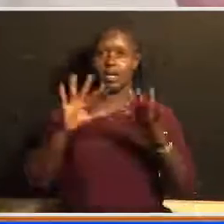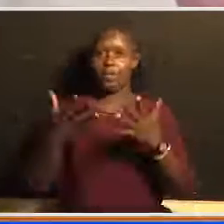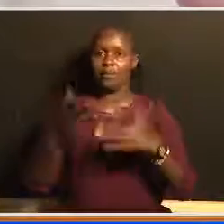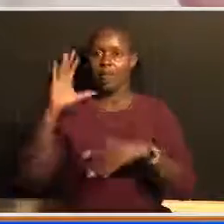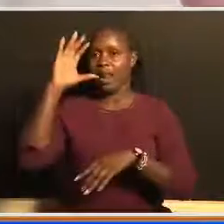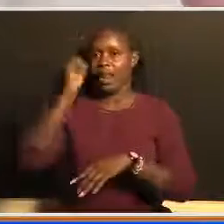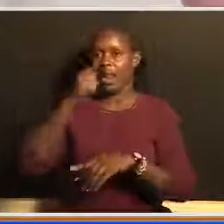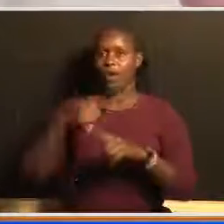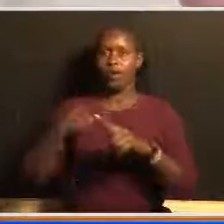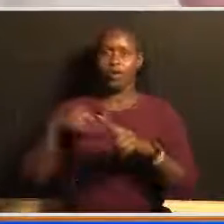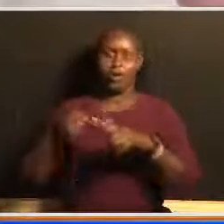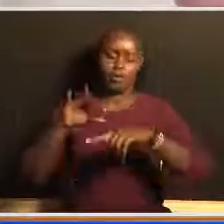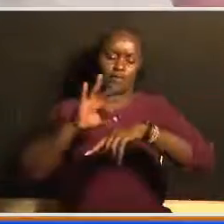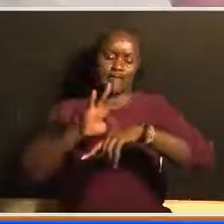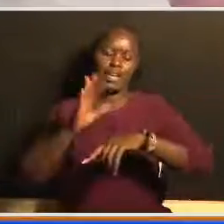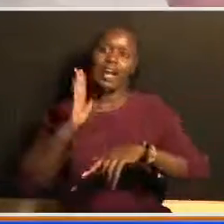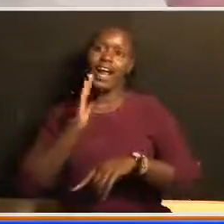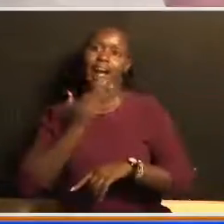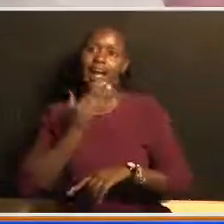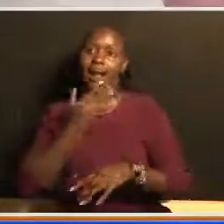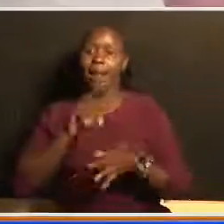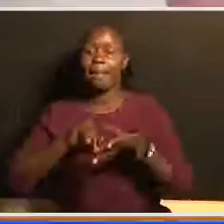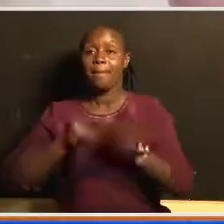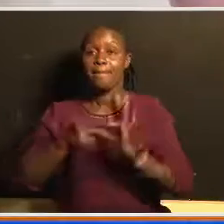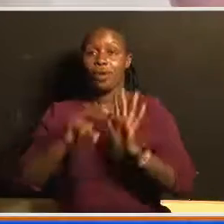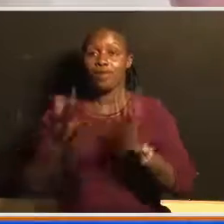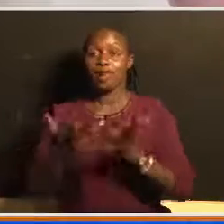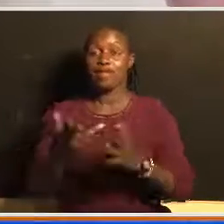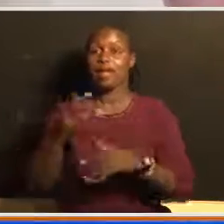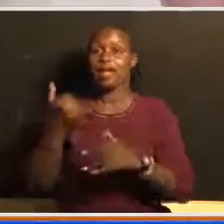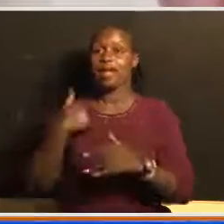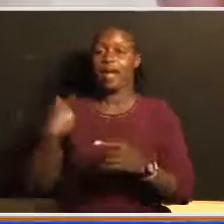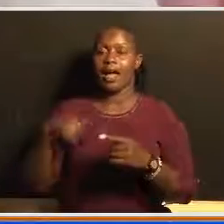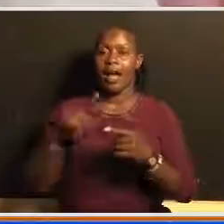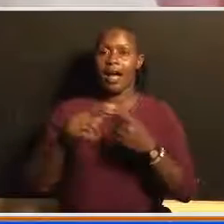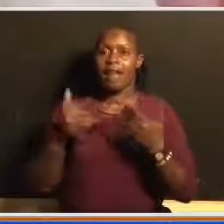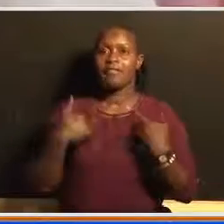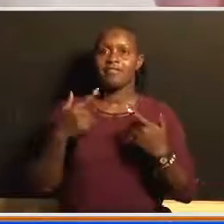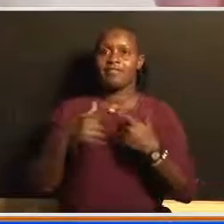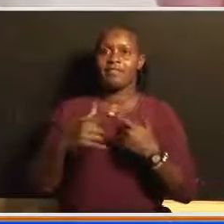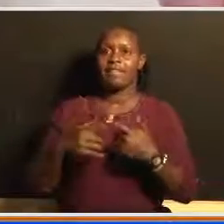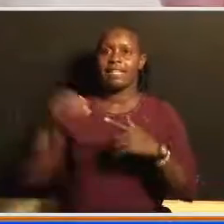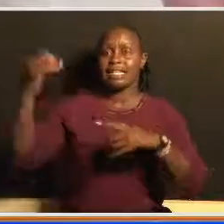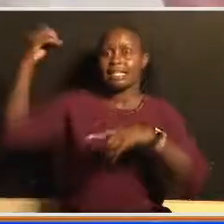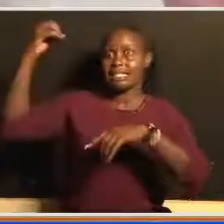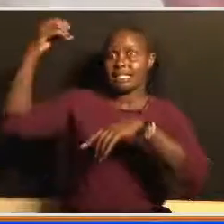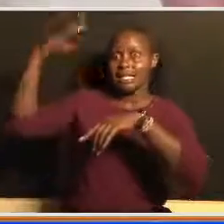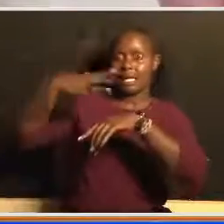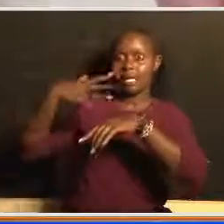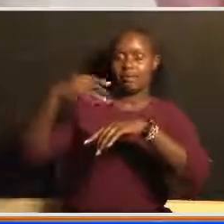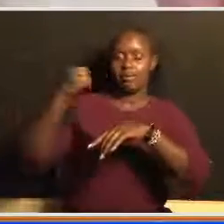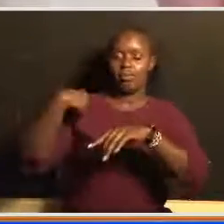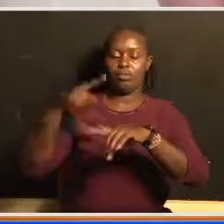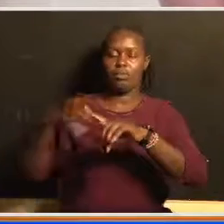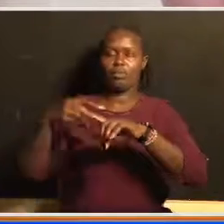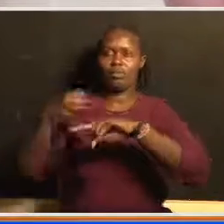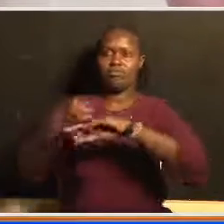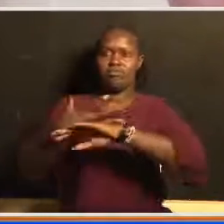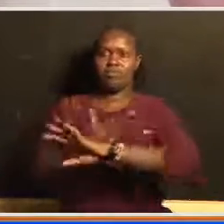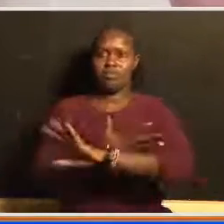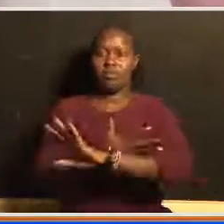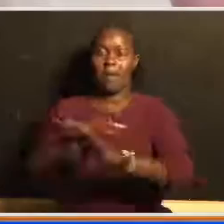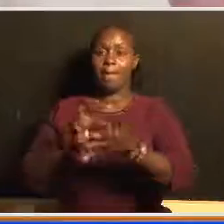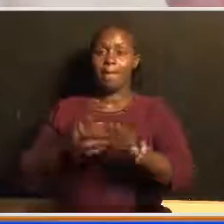melanin and pigmentation, that means that the UV rays can easily penetrate the skin of a person with albinism. So that means